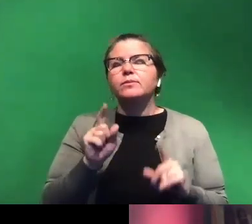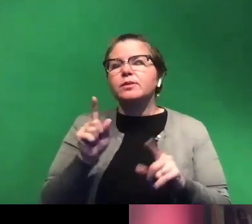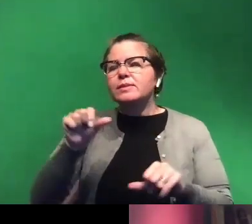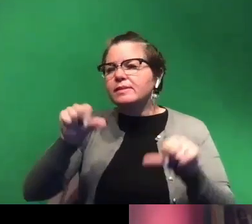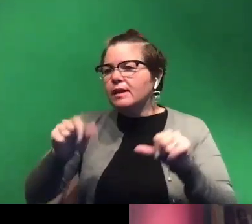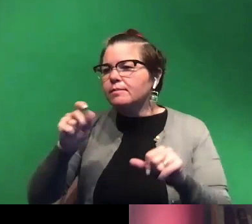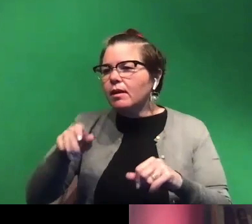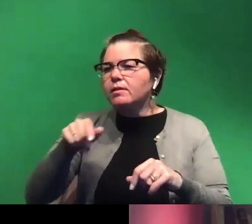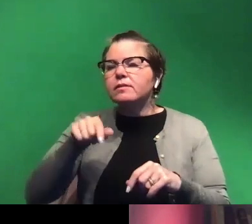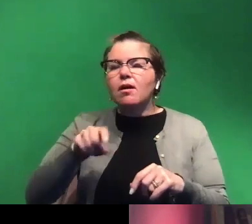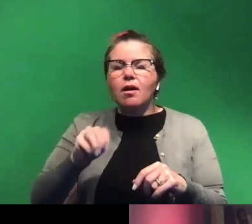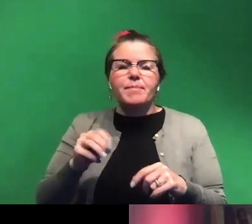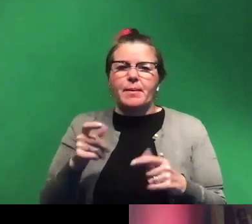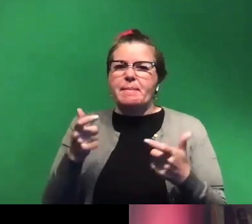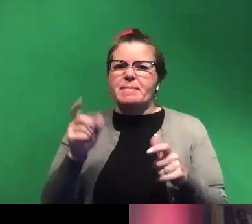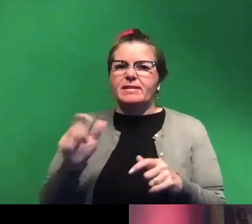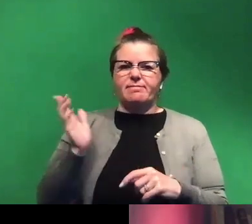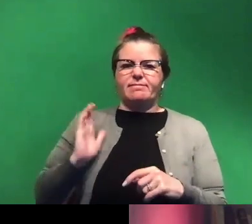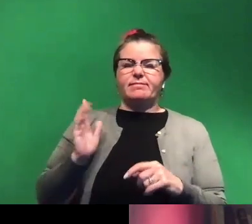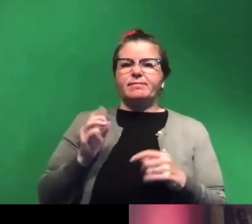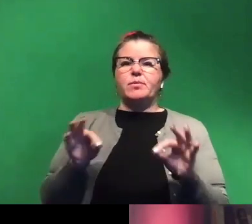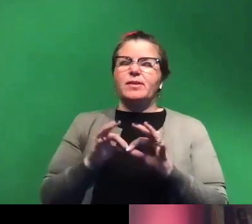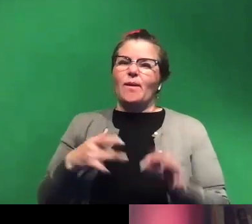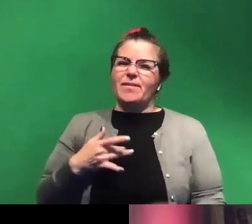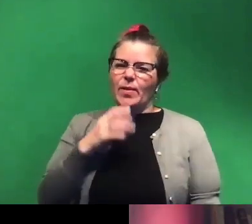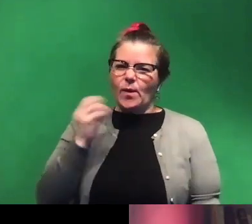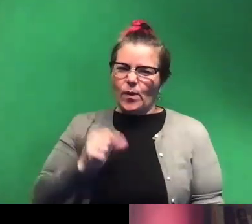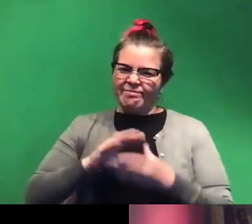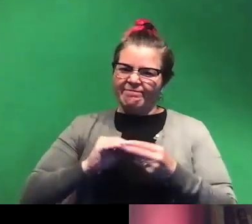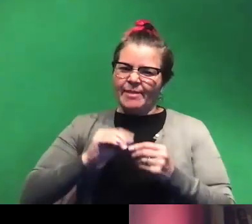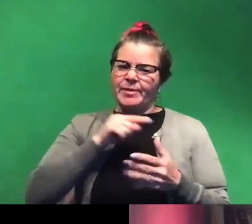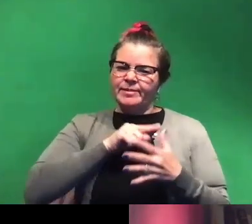that, which was like the big deal back in those days. I feel so old now even talking about,